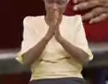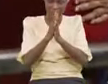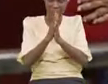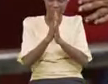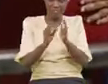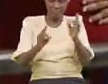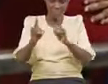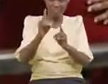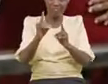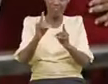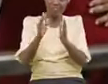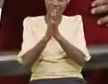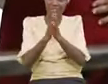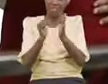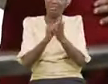diose.